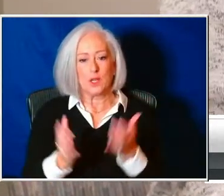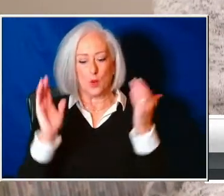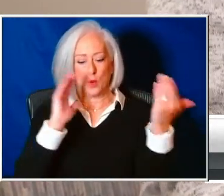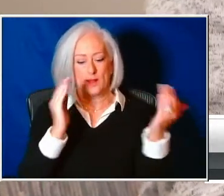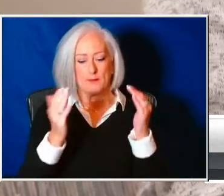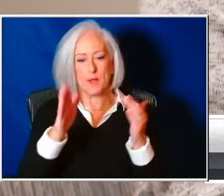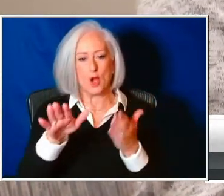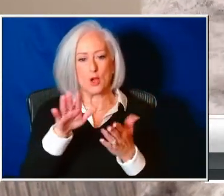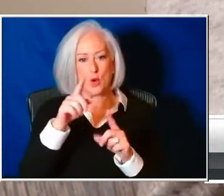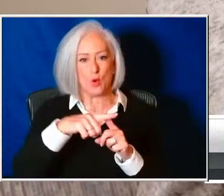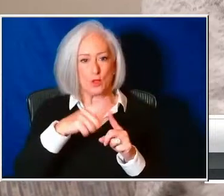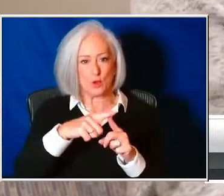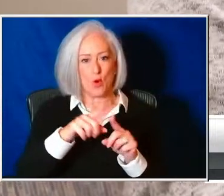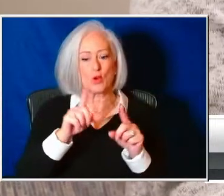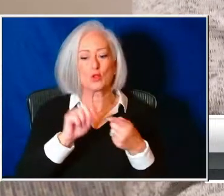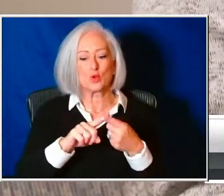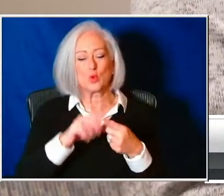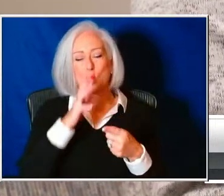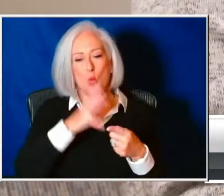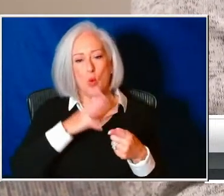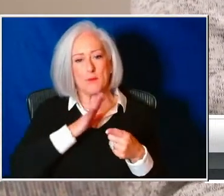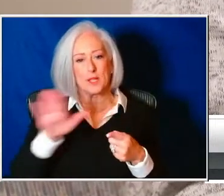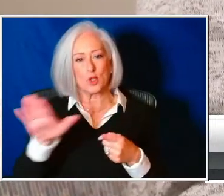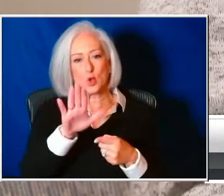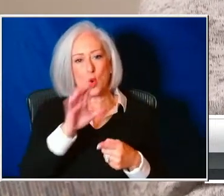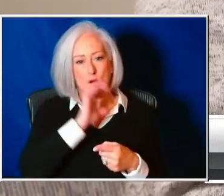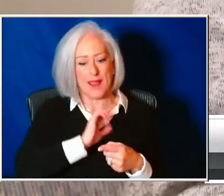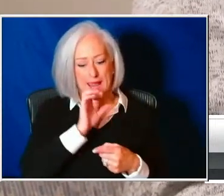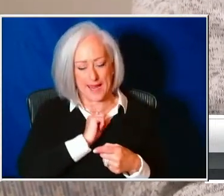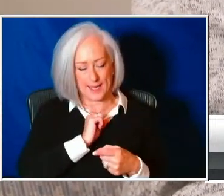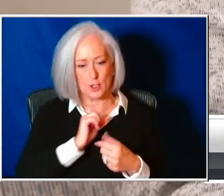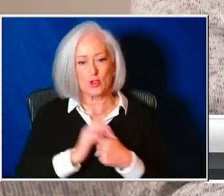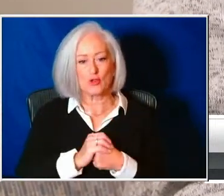to other women your age, and we had kind of talked about that off camera.